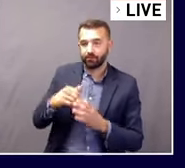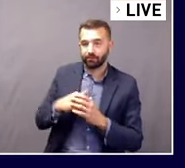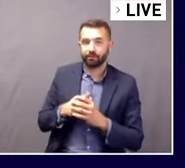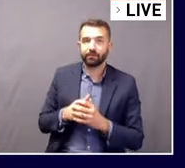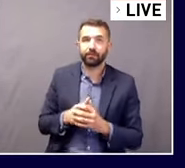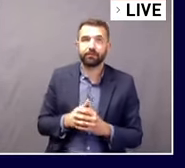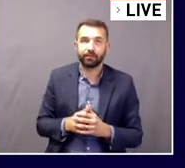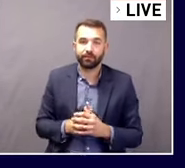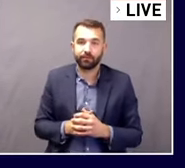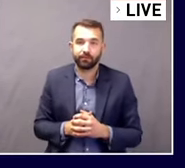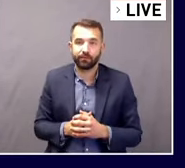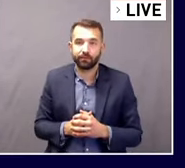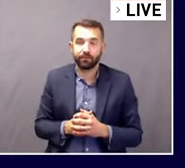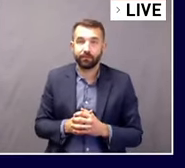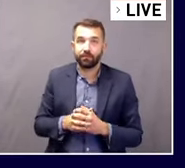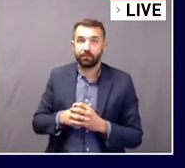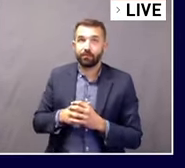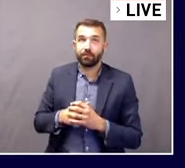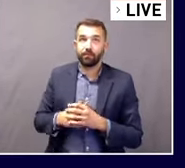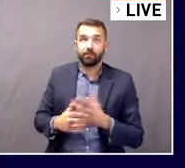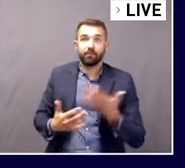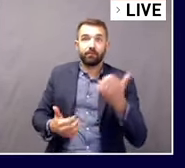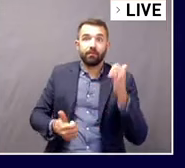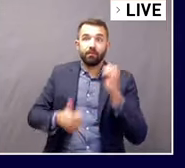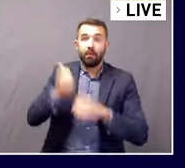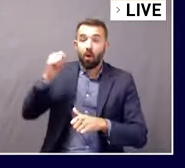point for our positivity rate has been